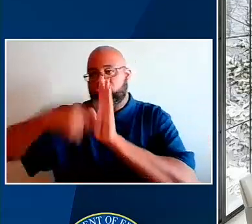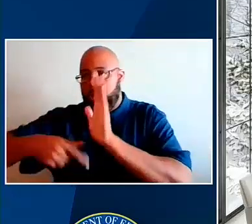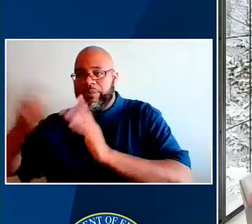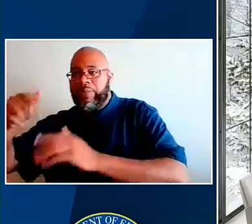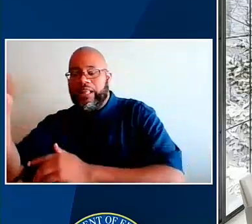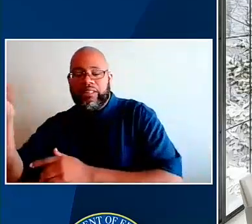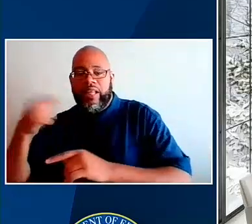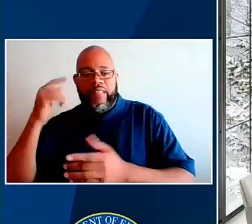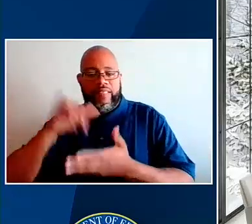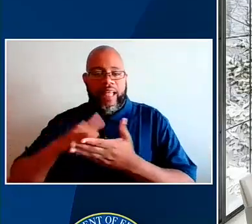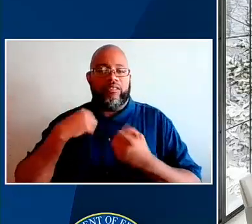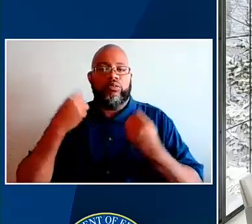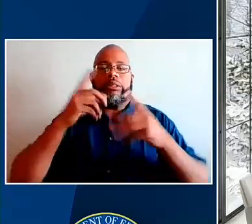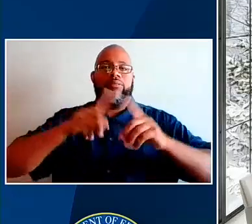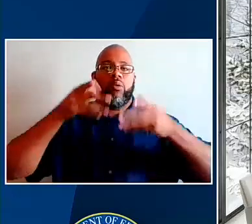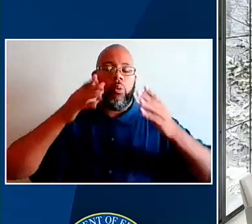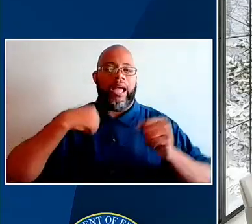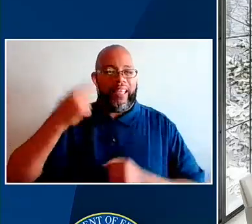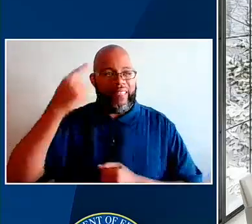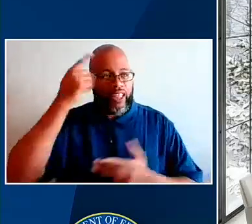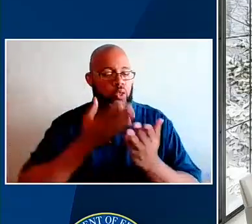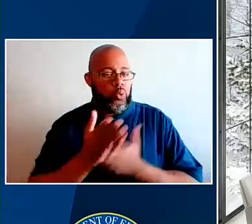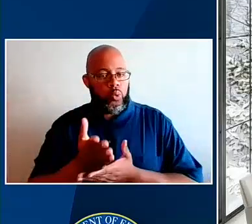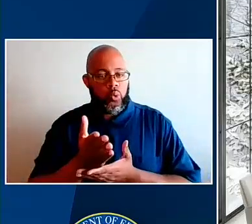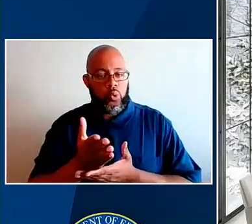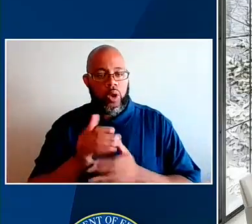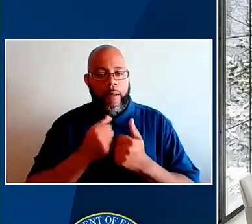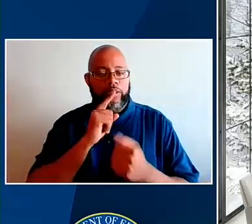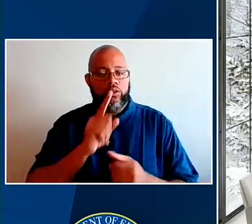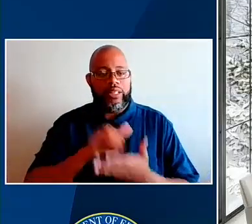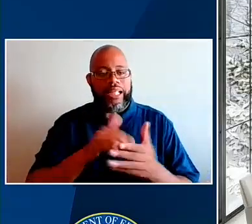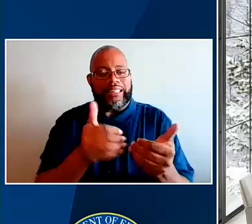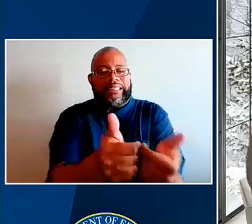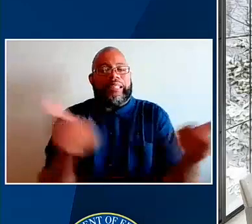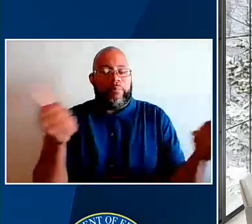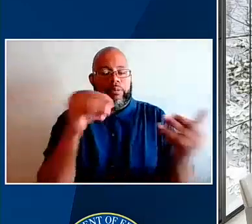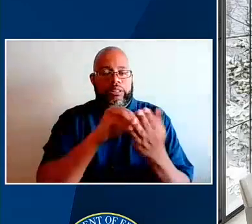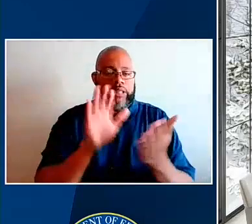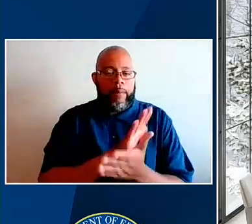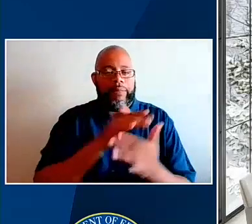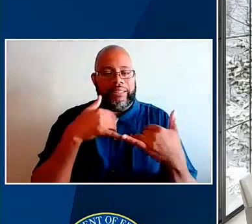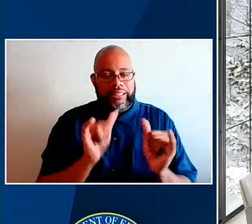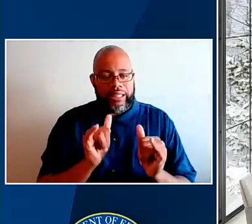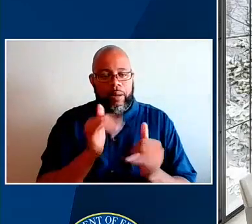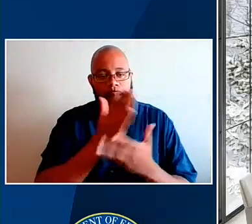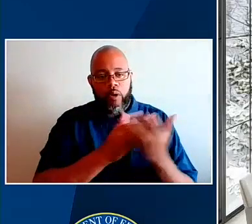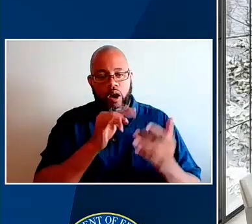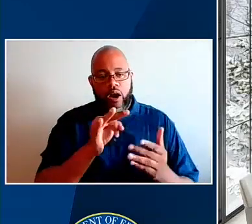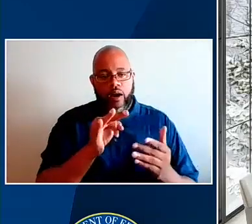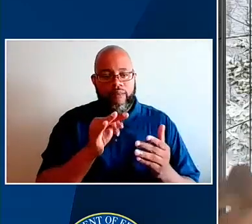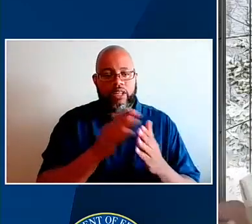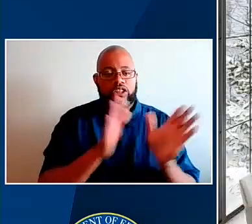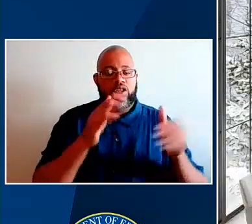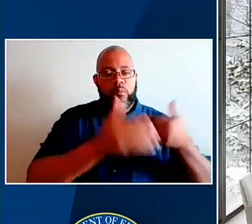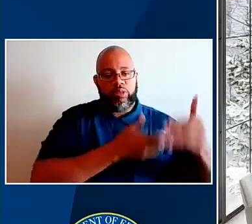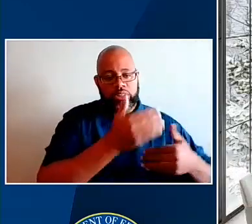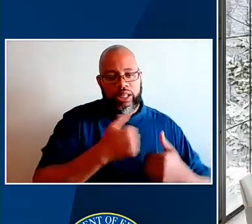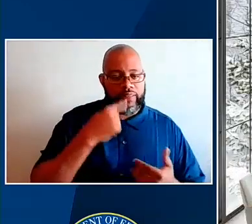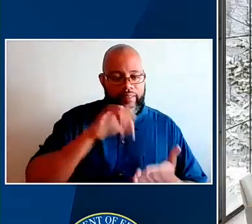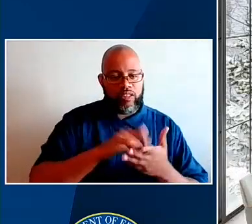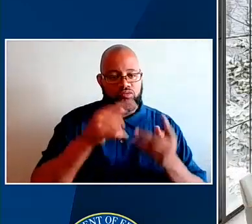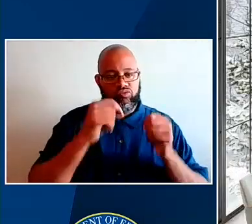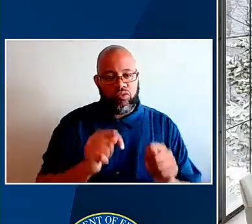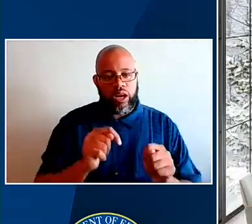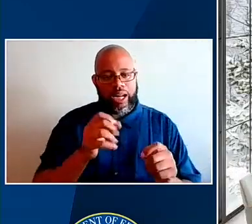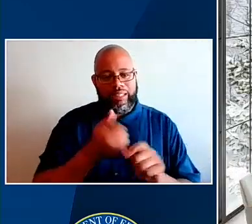But I think there are so many ways that I can think through how to make sure it's a separate document, still part of a general process that I think that you're trying to